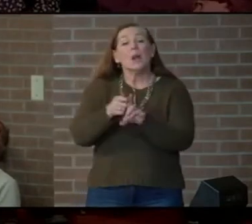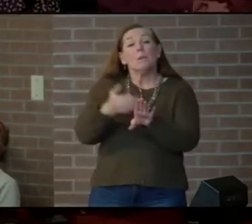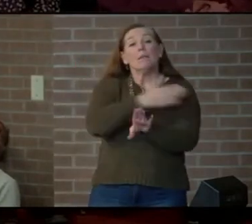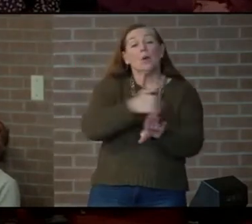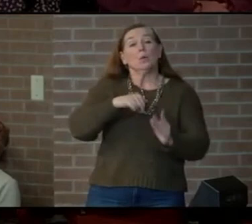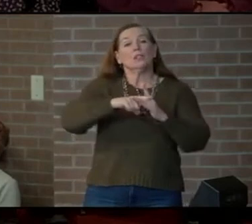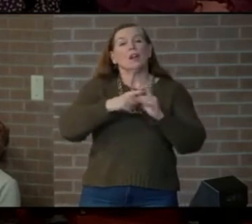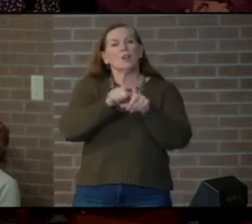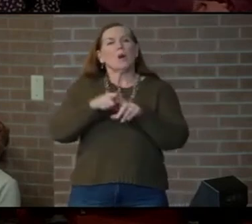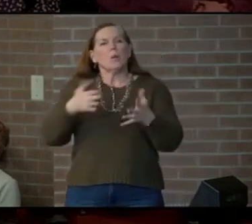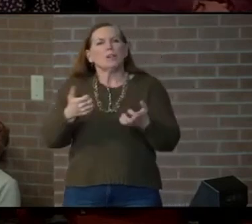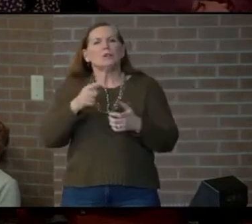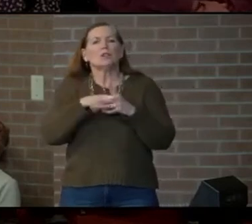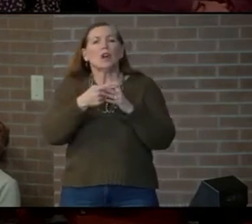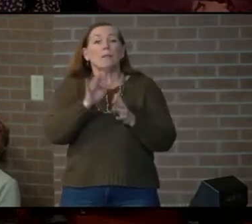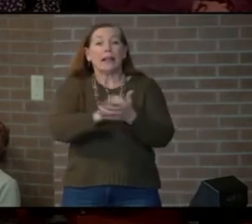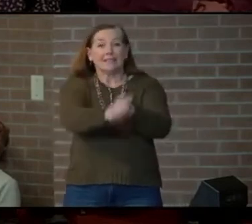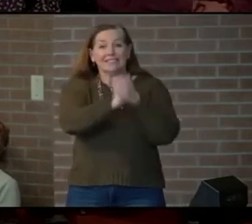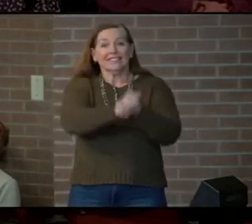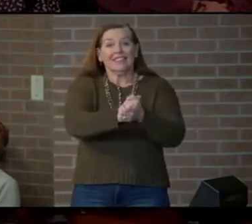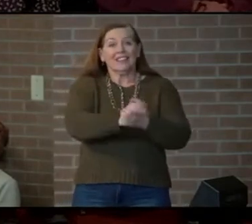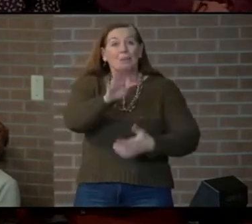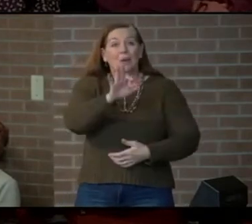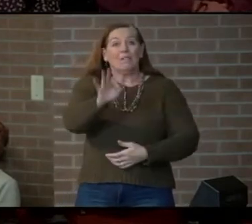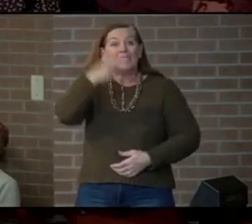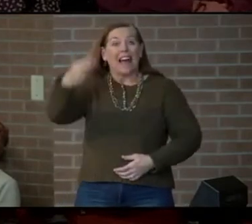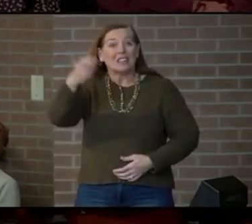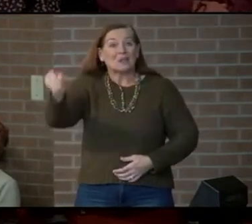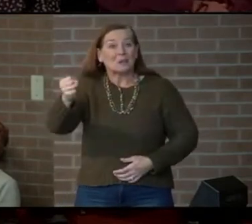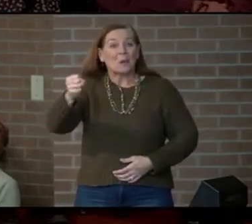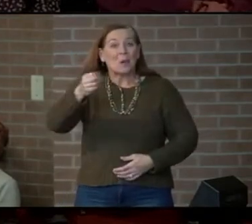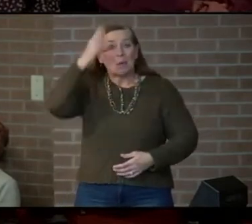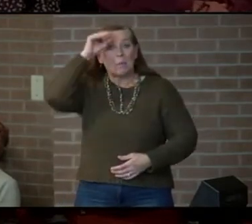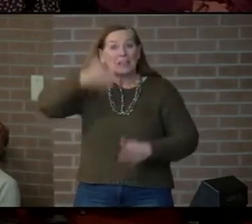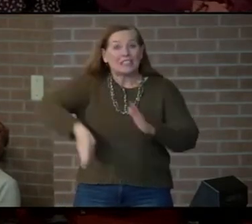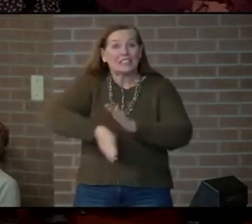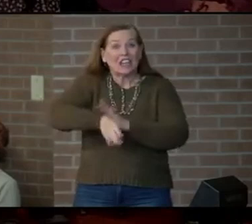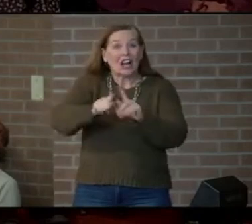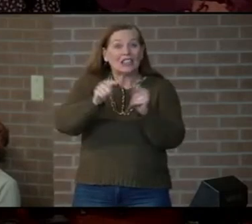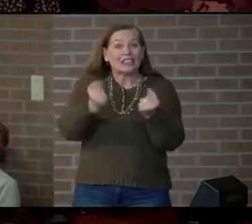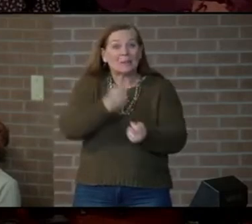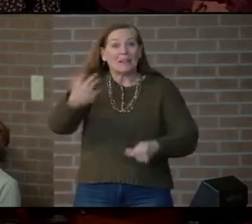by also congratulating the Broomfield High School boys soccer team, who became the 5-8 state champions